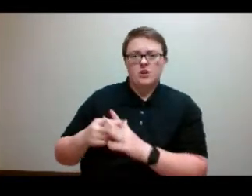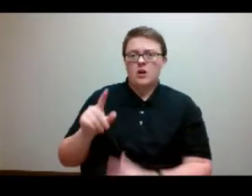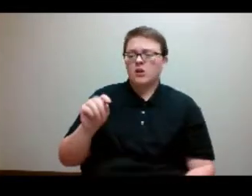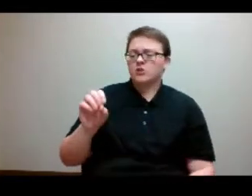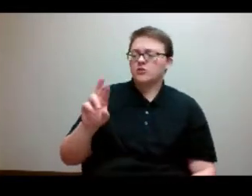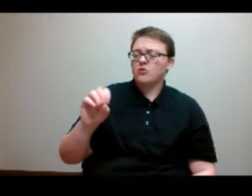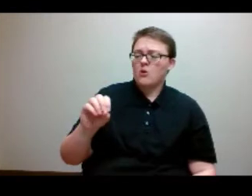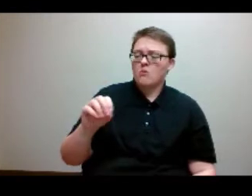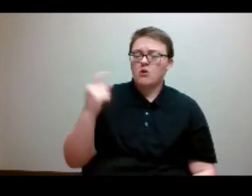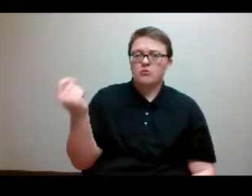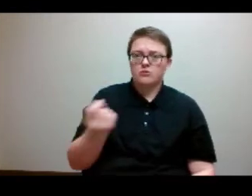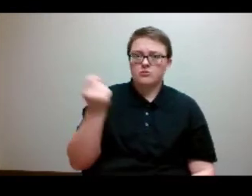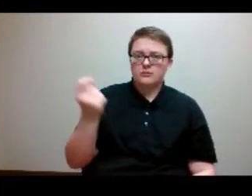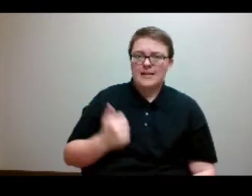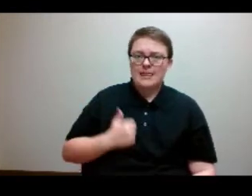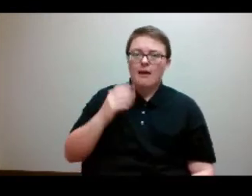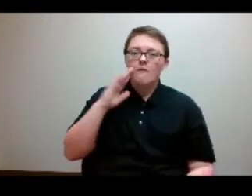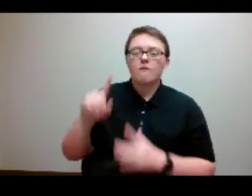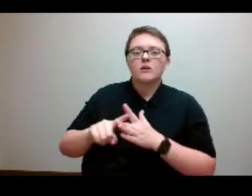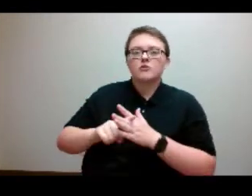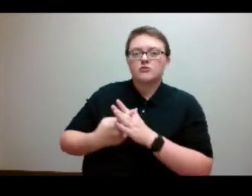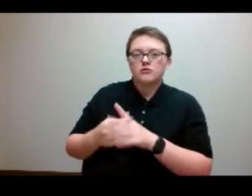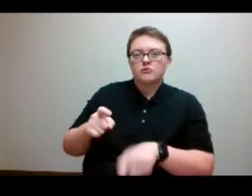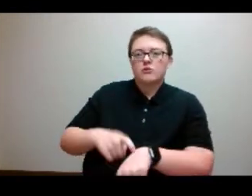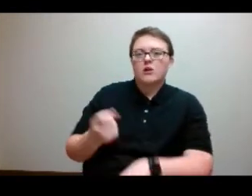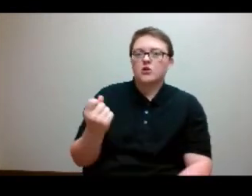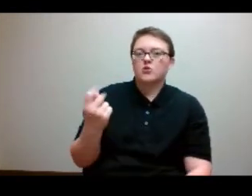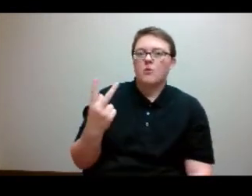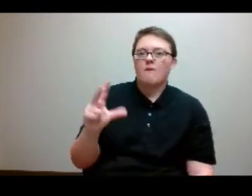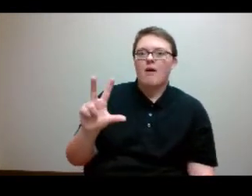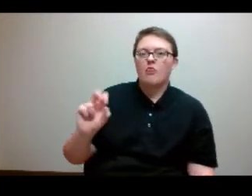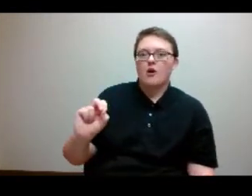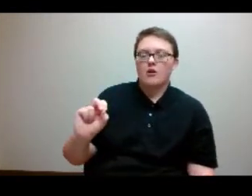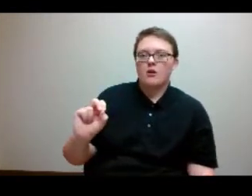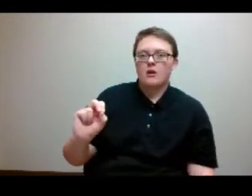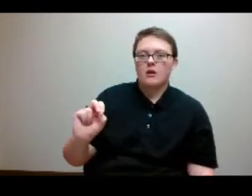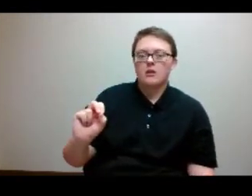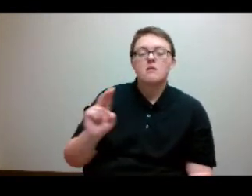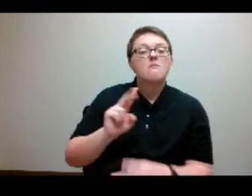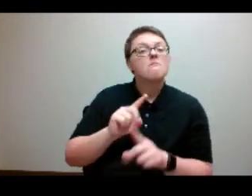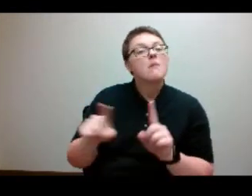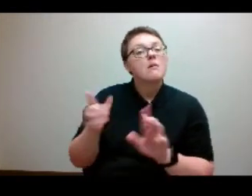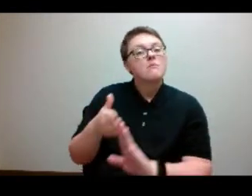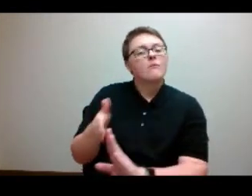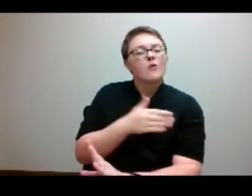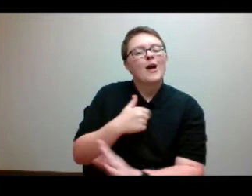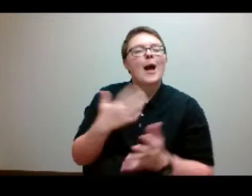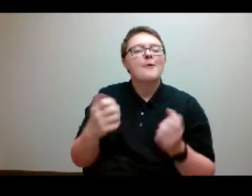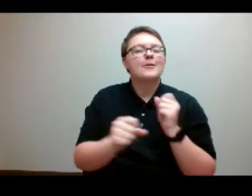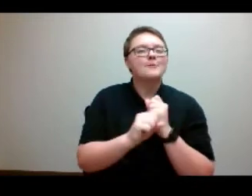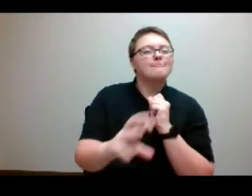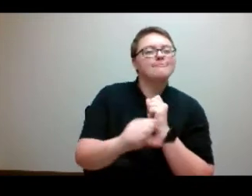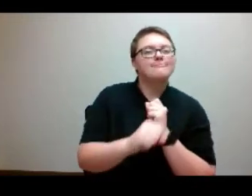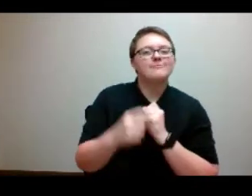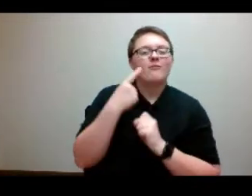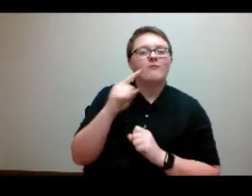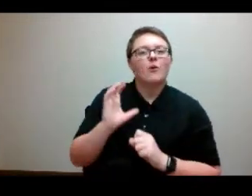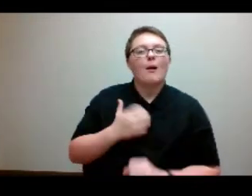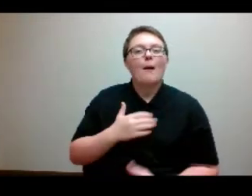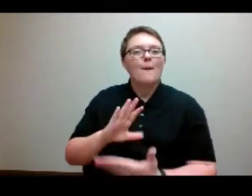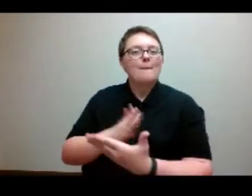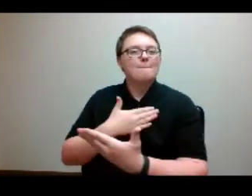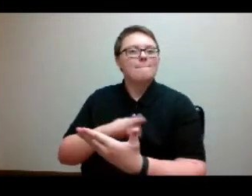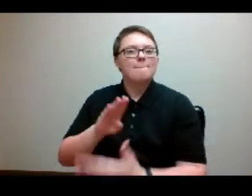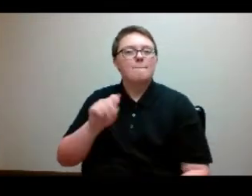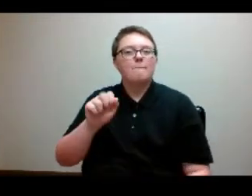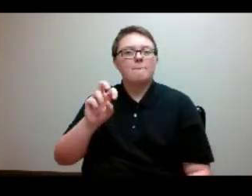Tuesday Live at 12:30. Real quick, just wanted to give a plug for the band that we'll be featuring,